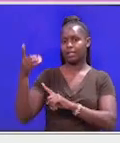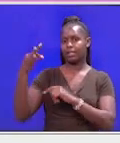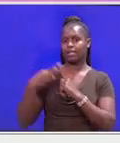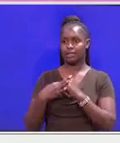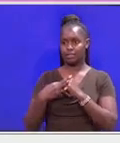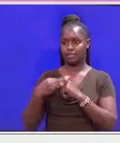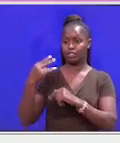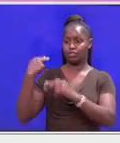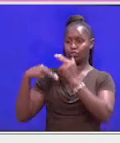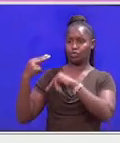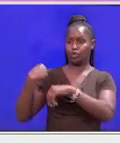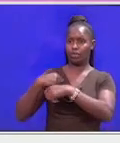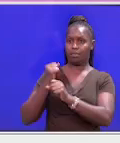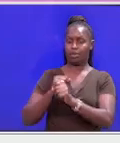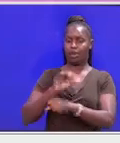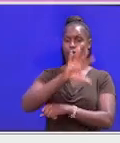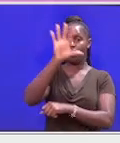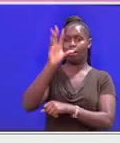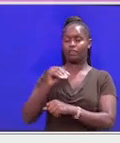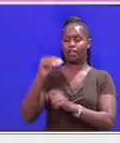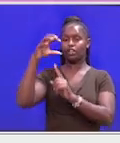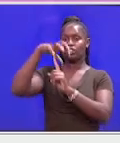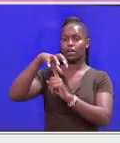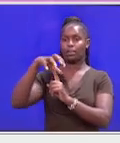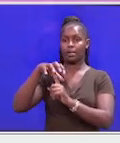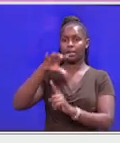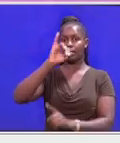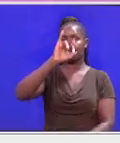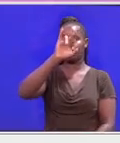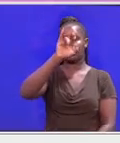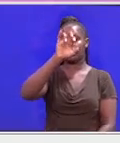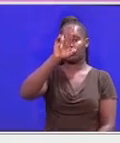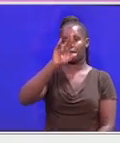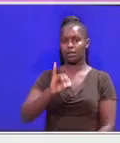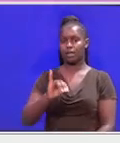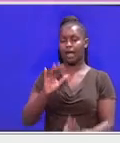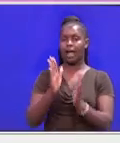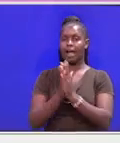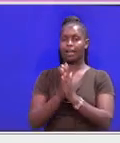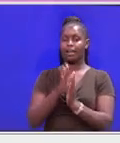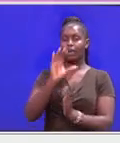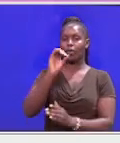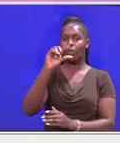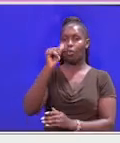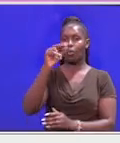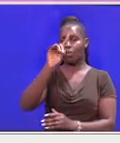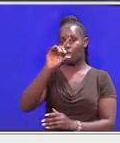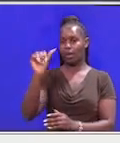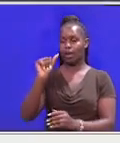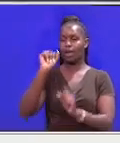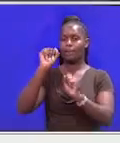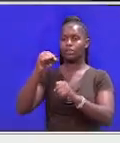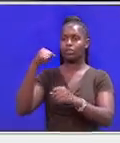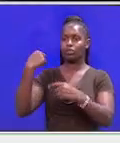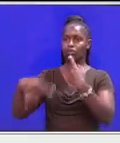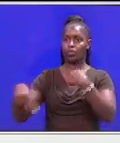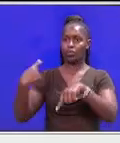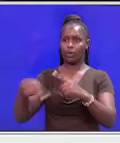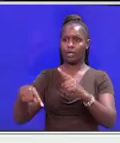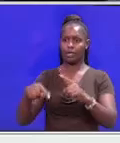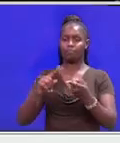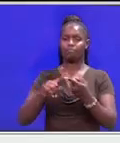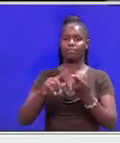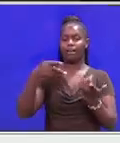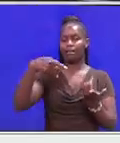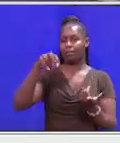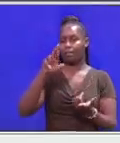be made when Africa champions Dedan Ireri Maina and Kennedy Ogada compete in both track and road racing at the Paris Summer